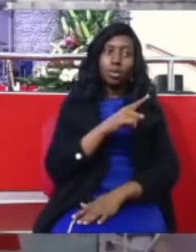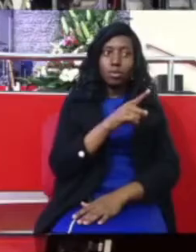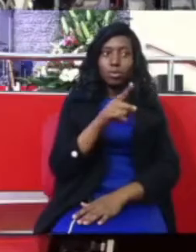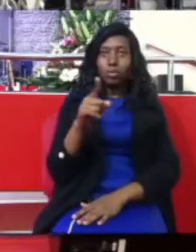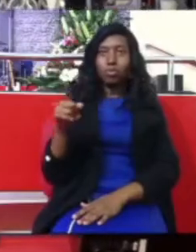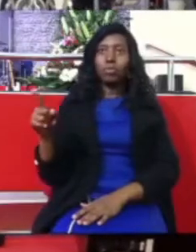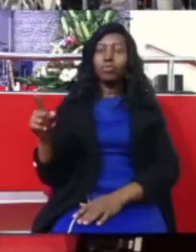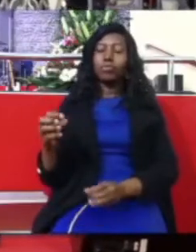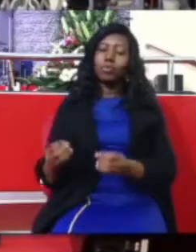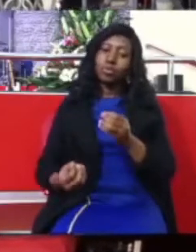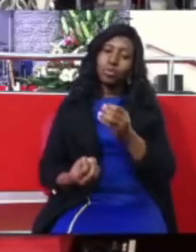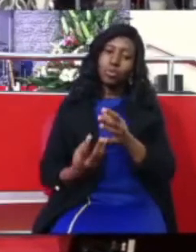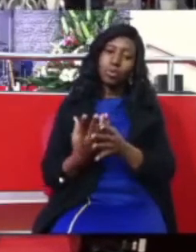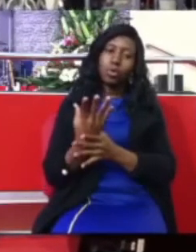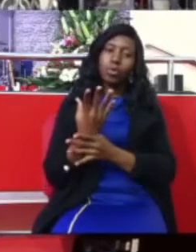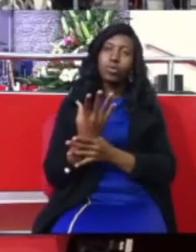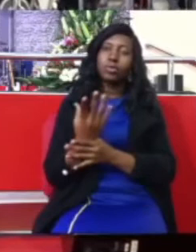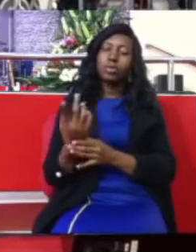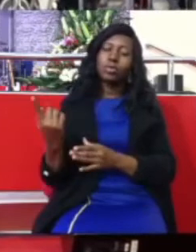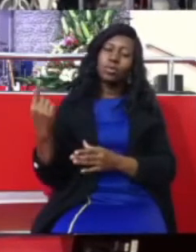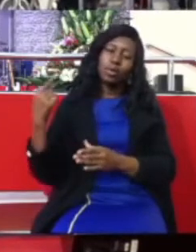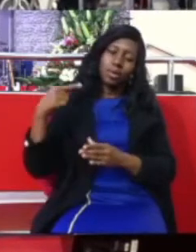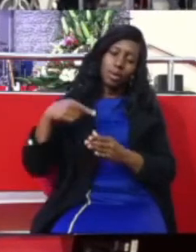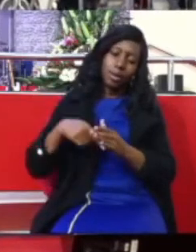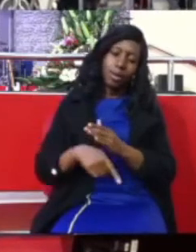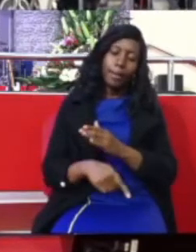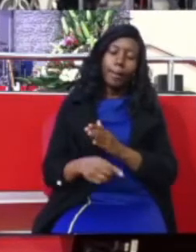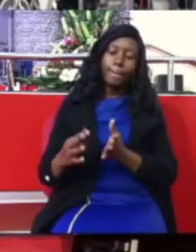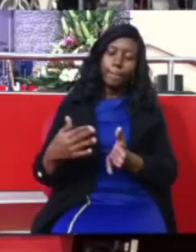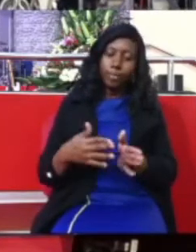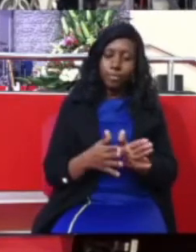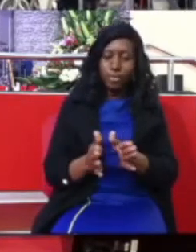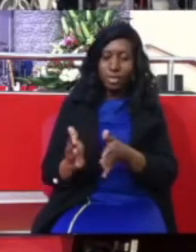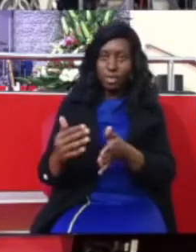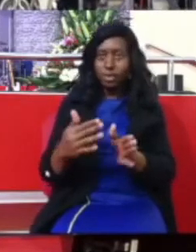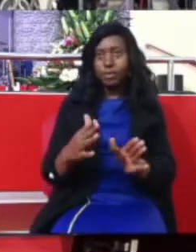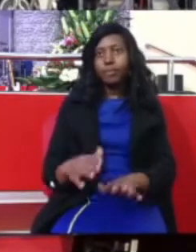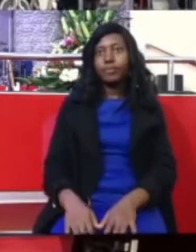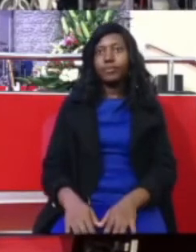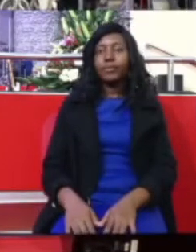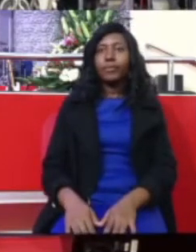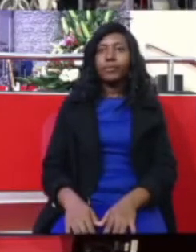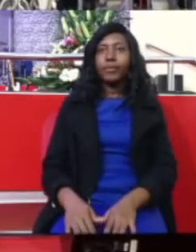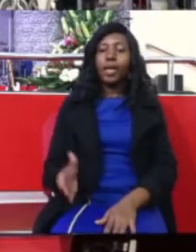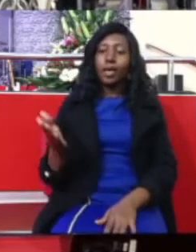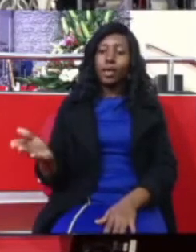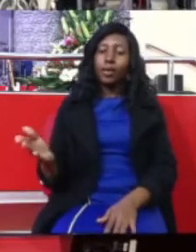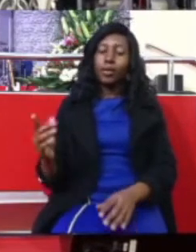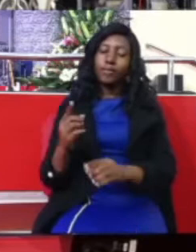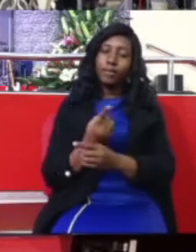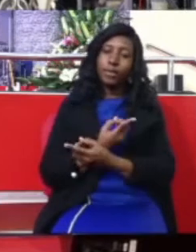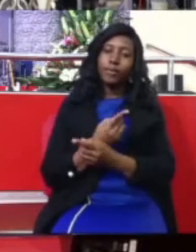deep. Into the deep water still. Naturally, there are different, the atmosphere is different. You